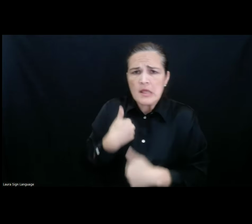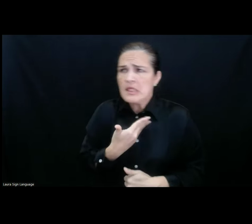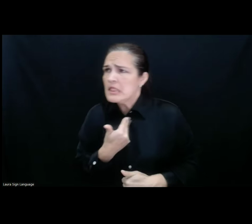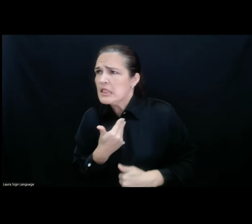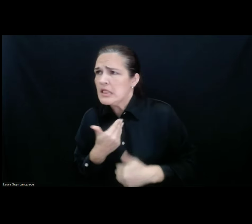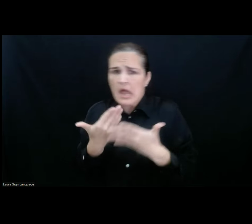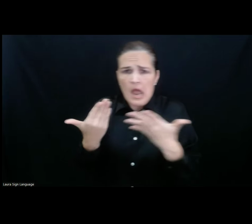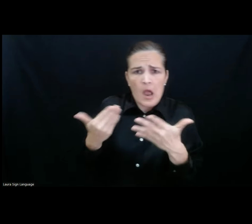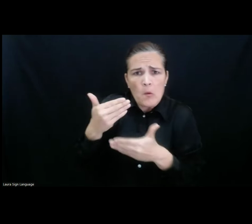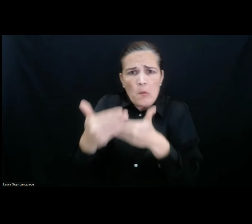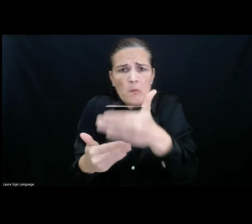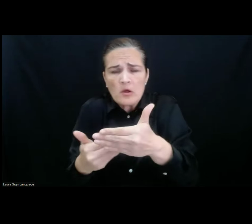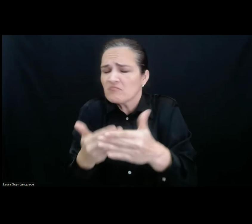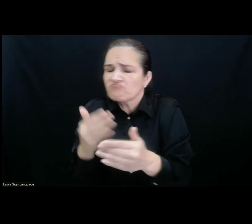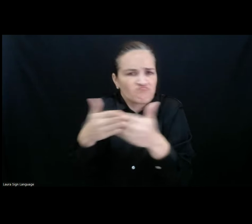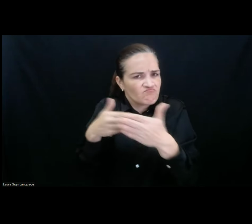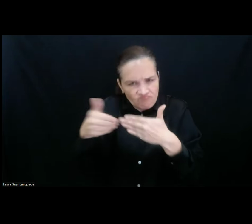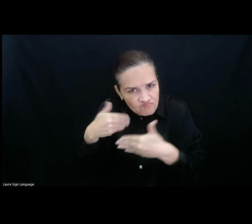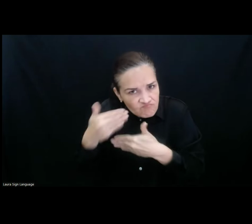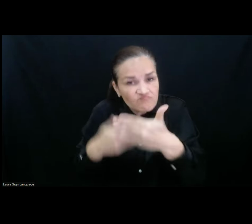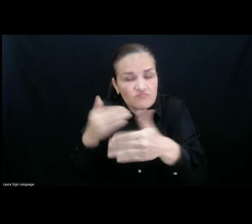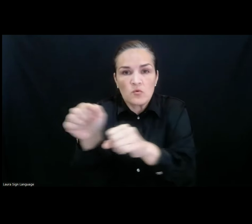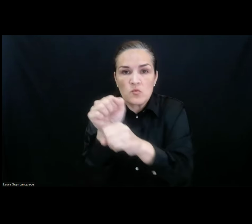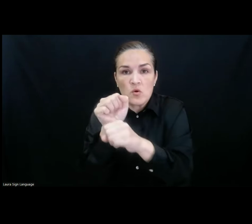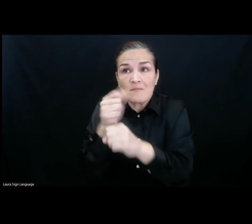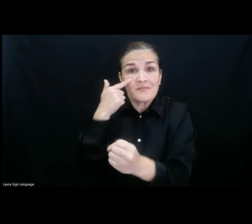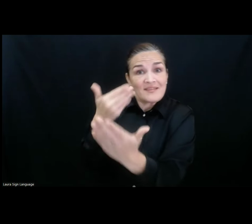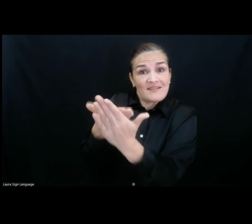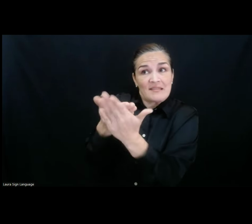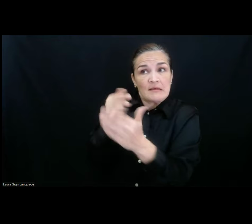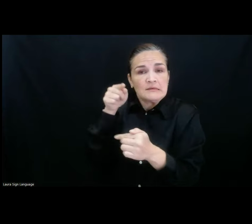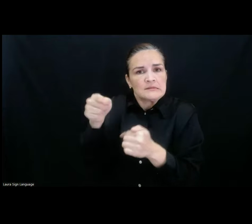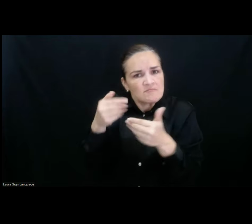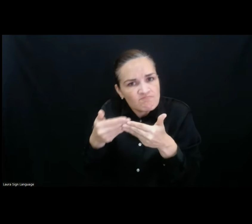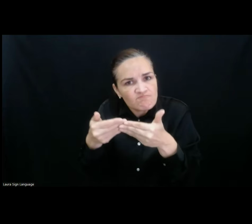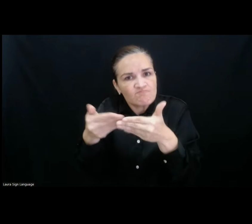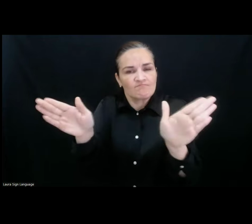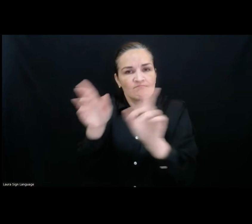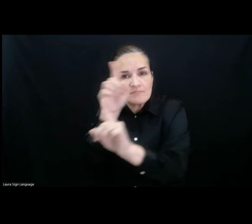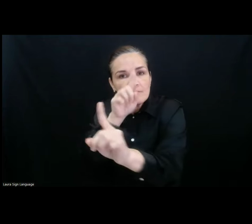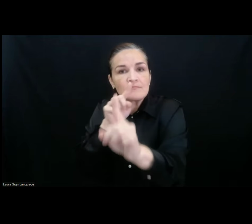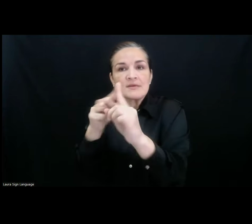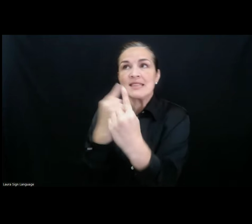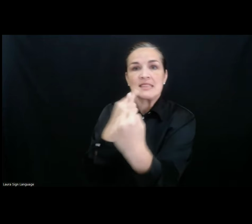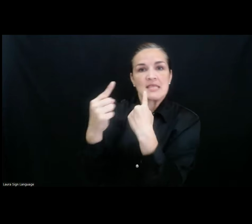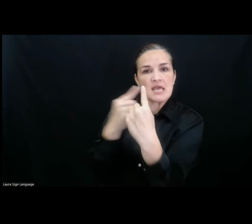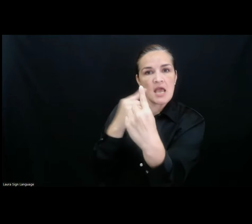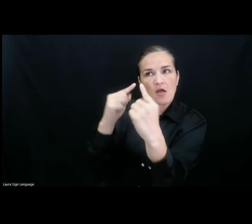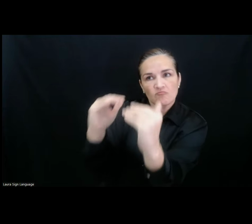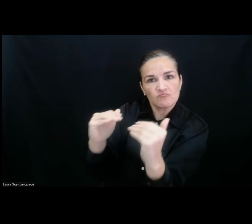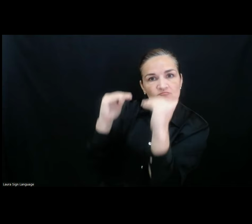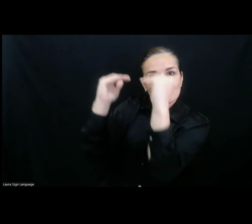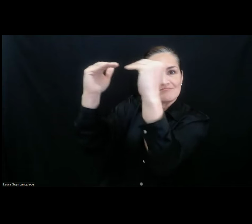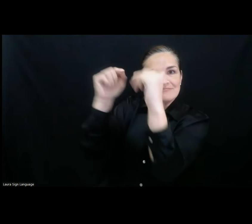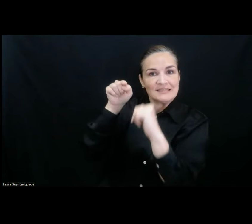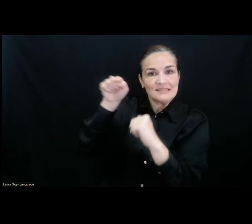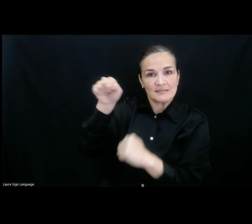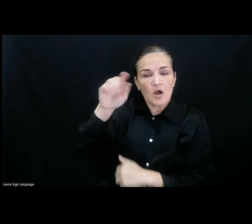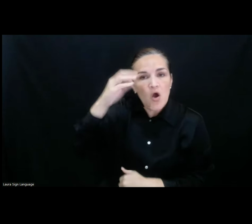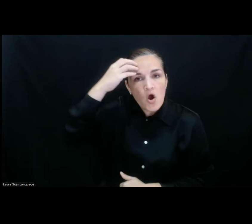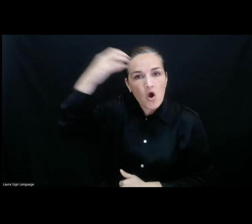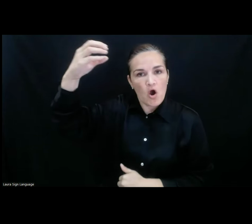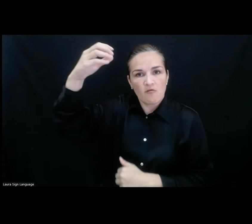us open the door to high-level dialogue with minister, but also with parliamentarians and